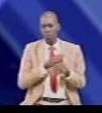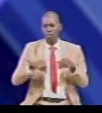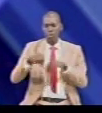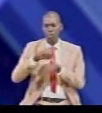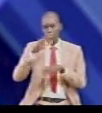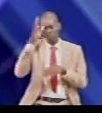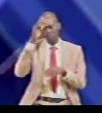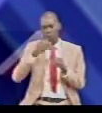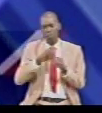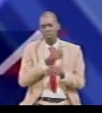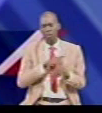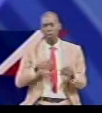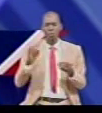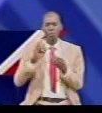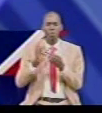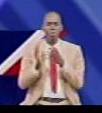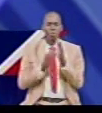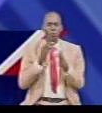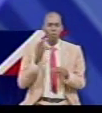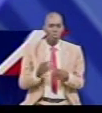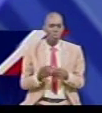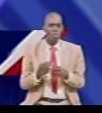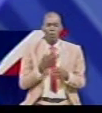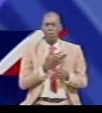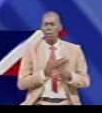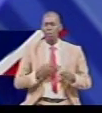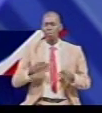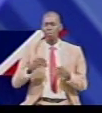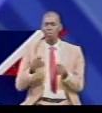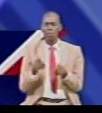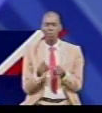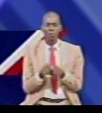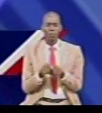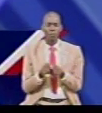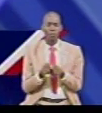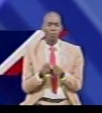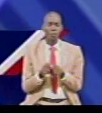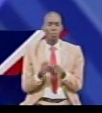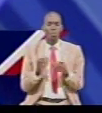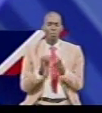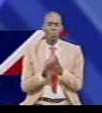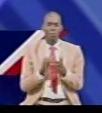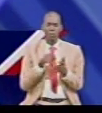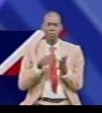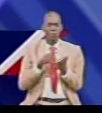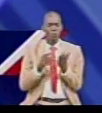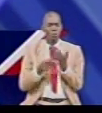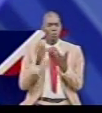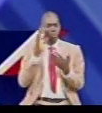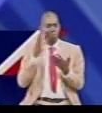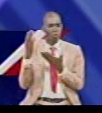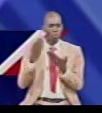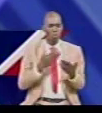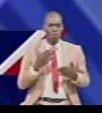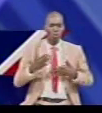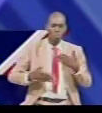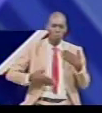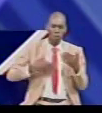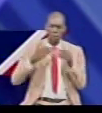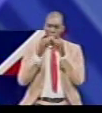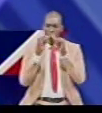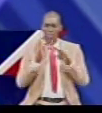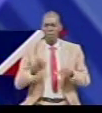name. As minister, Lord, I pray that will bring about joy, blessings, salvation,